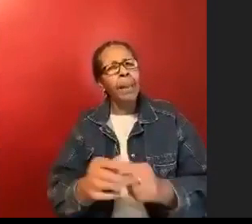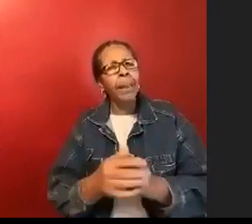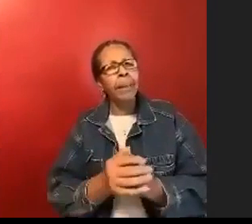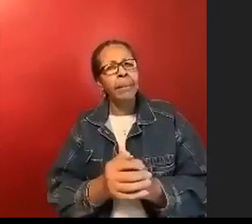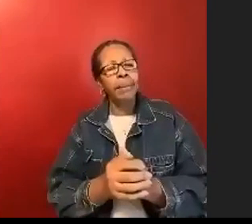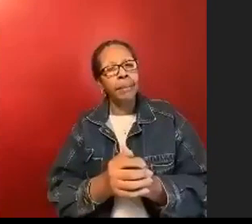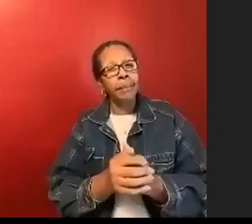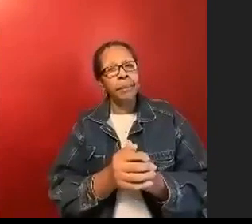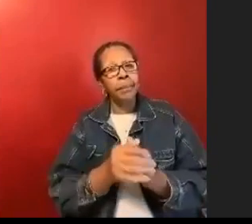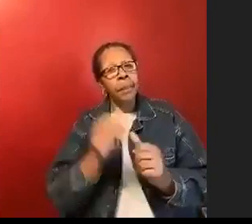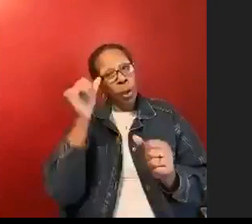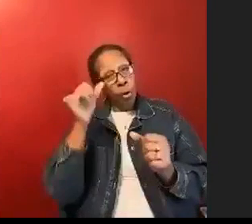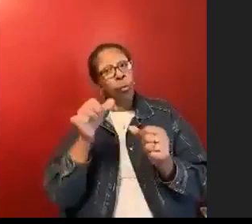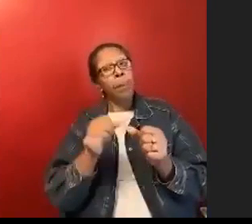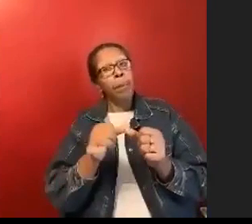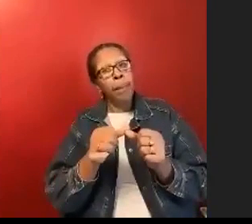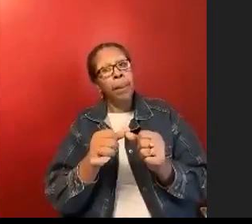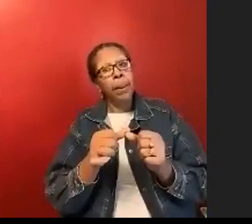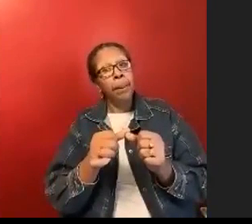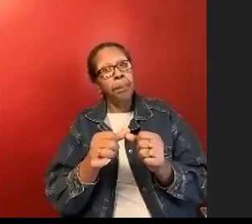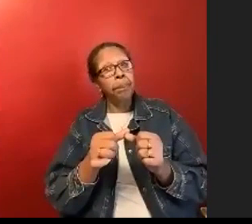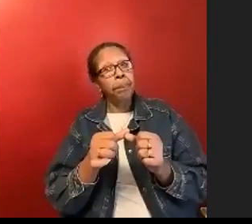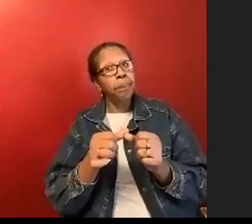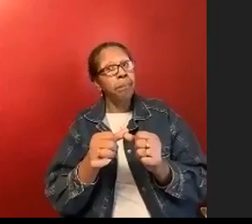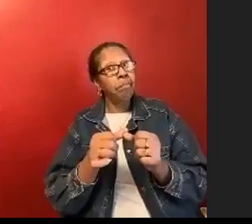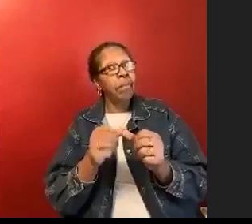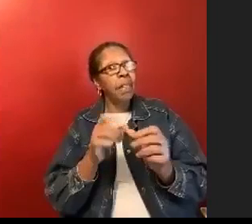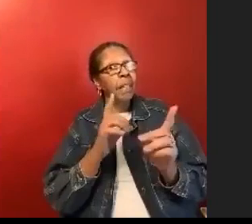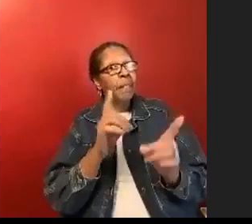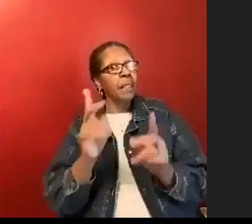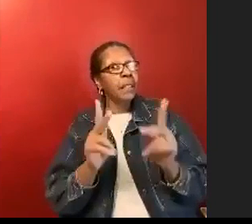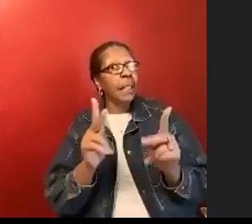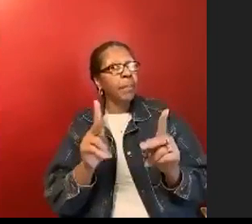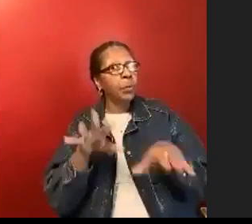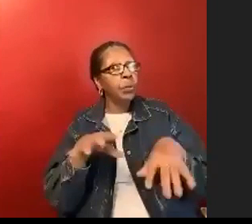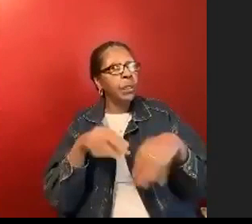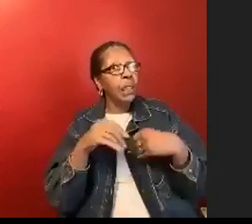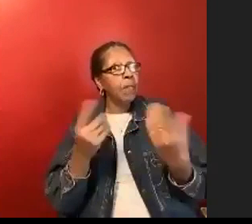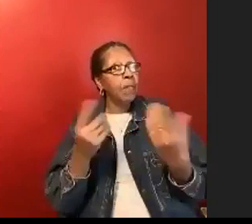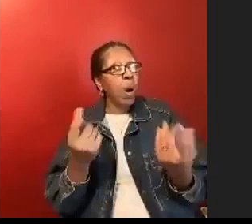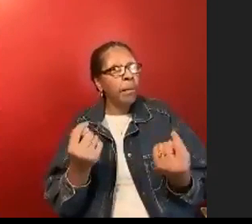Remember, what had the disciples received while Jesus was there?